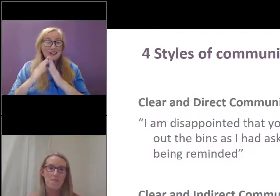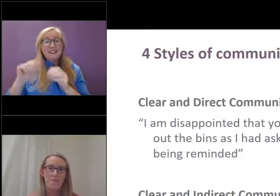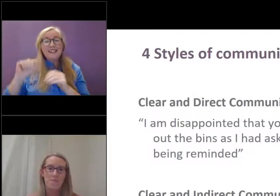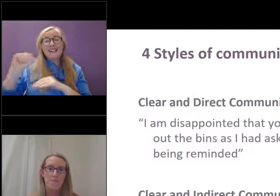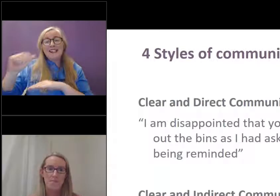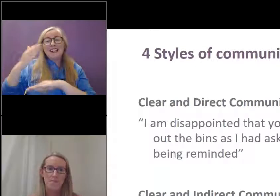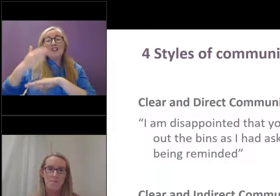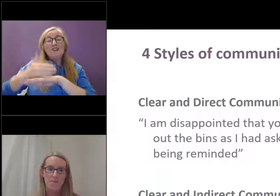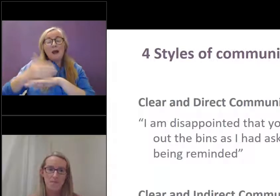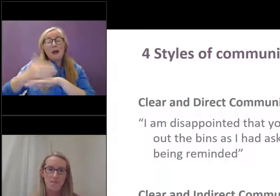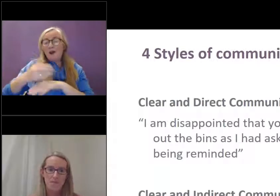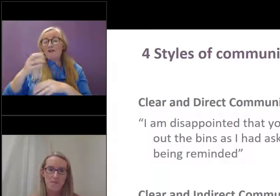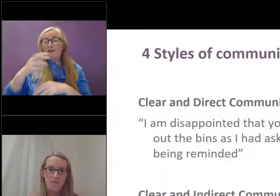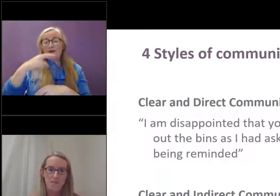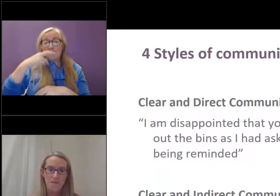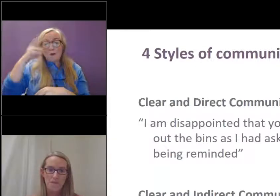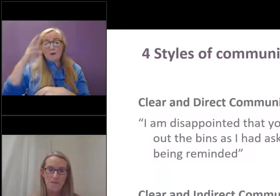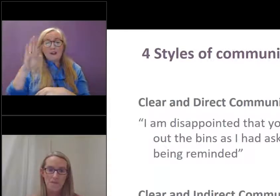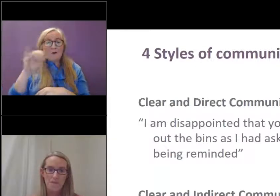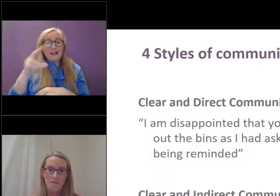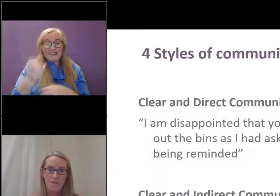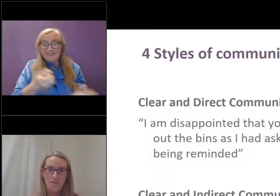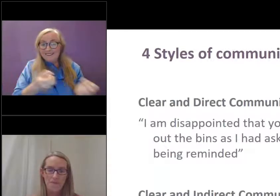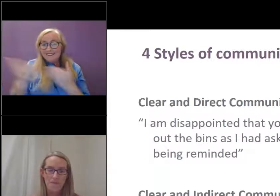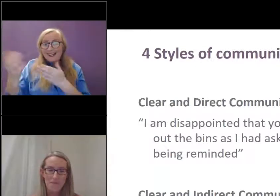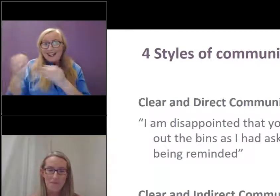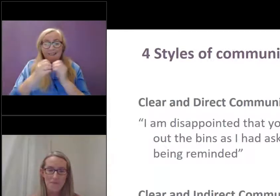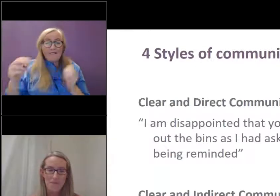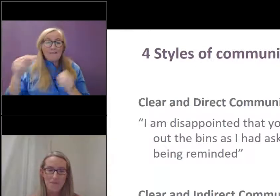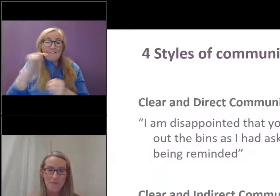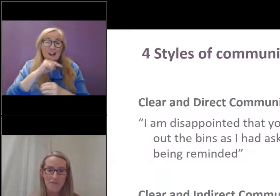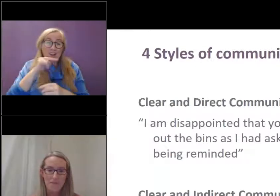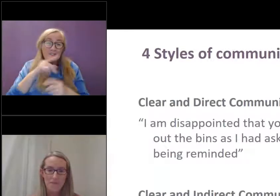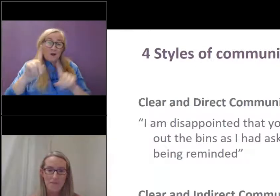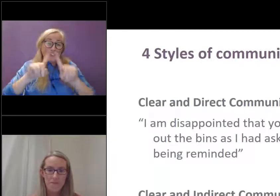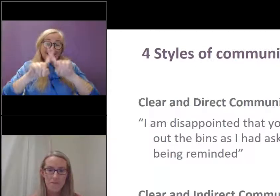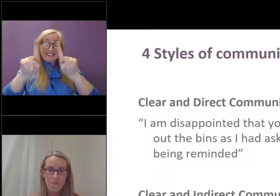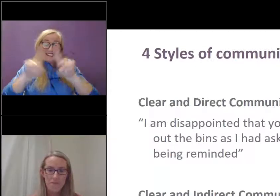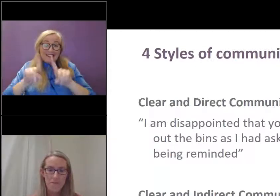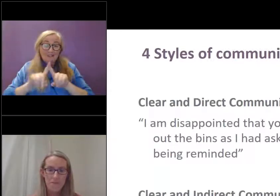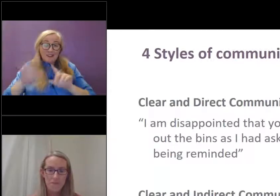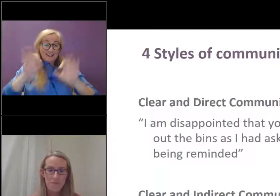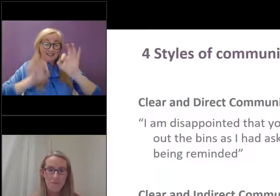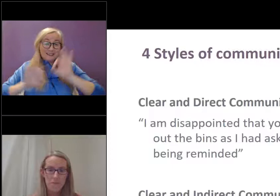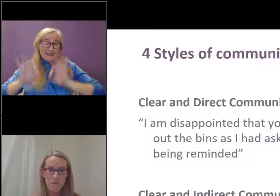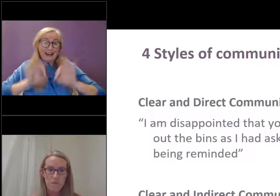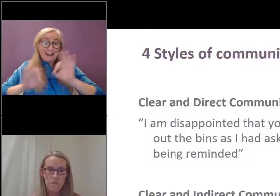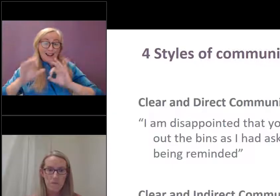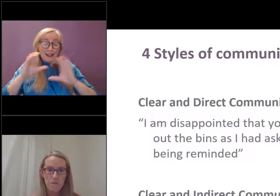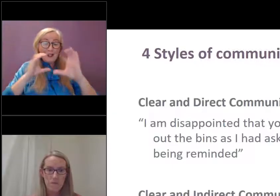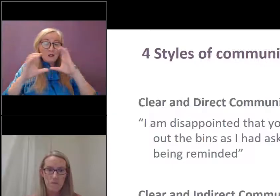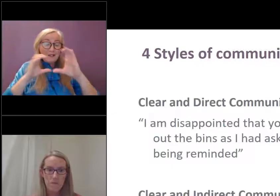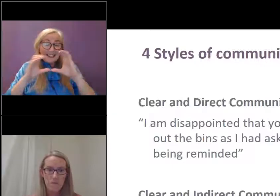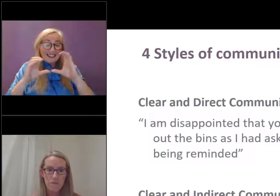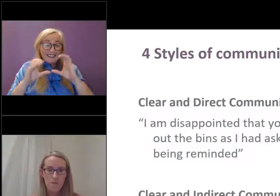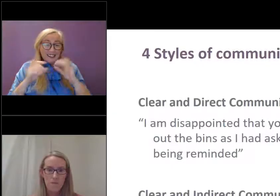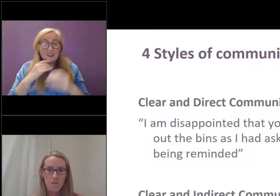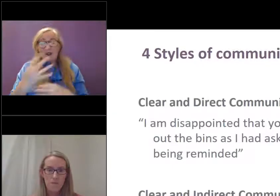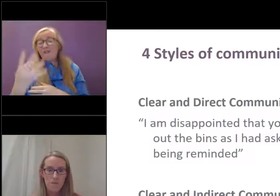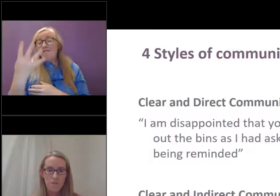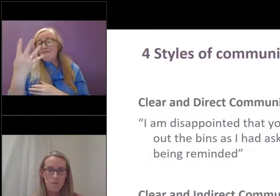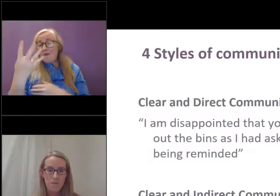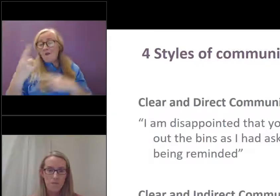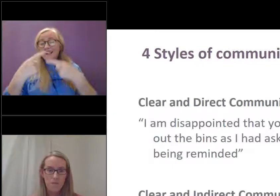bins out, and I was thinking about how the different types of communication. So there's 4 different styles